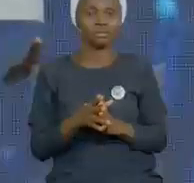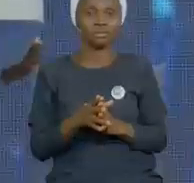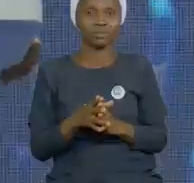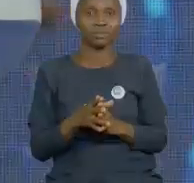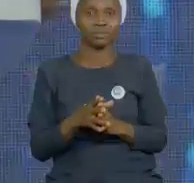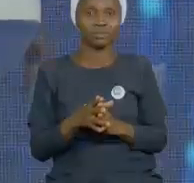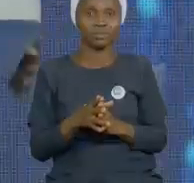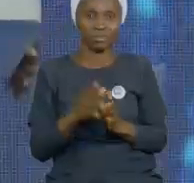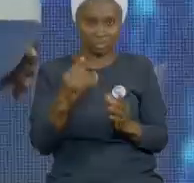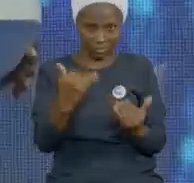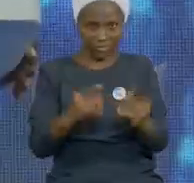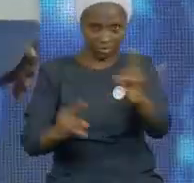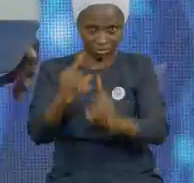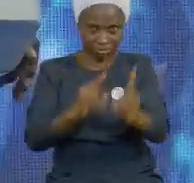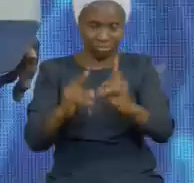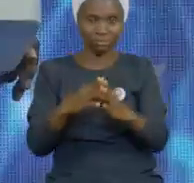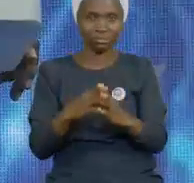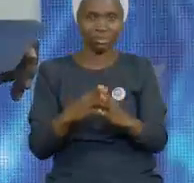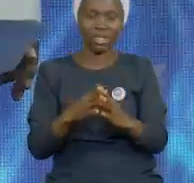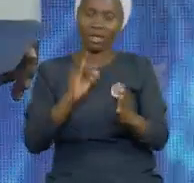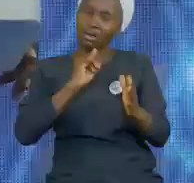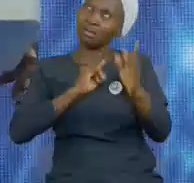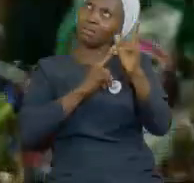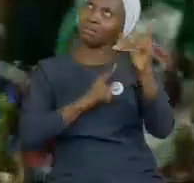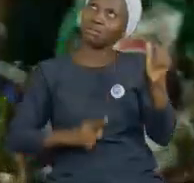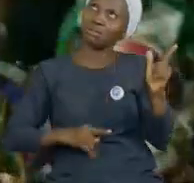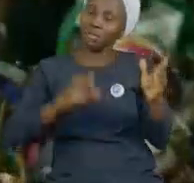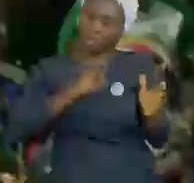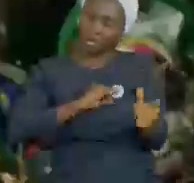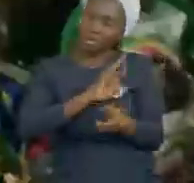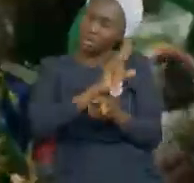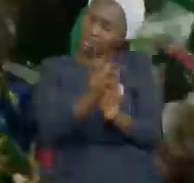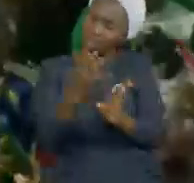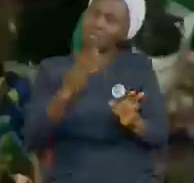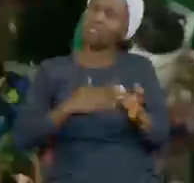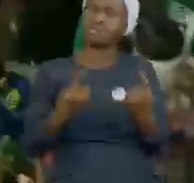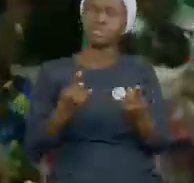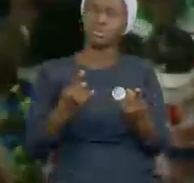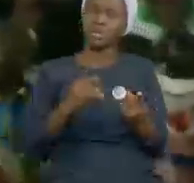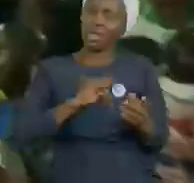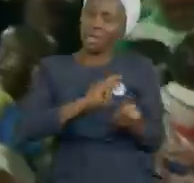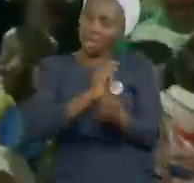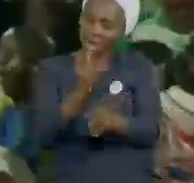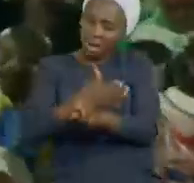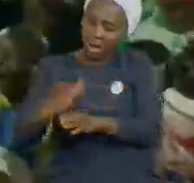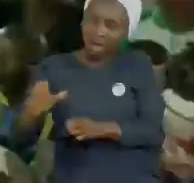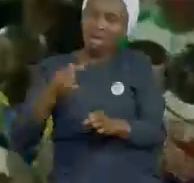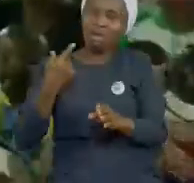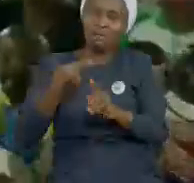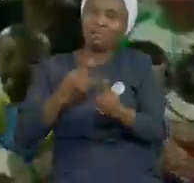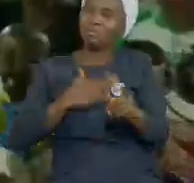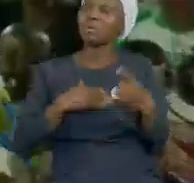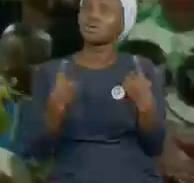Say, Lord, I repent of my sin. I turn away from my sin.